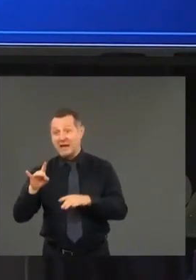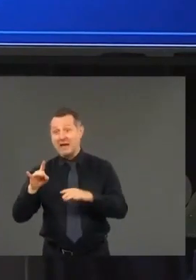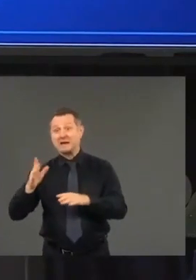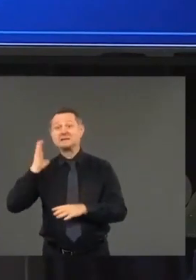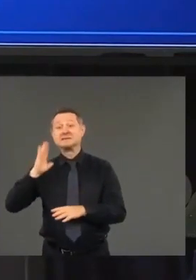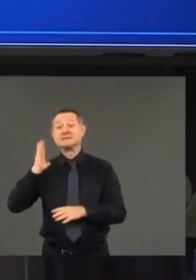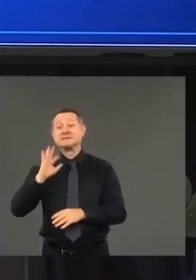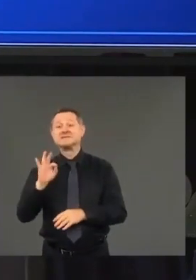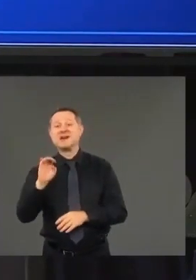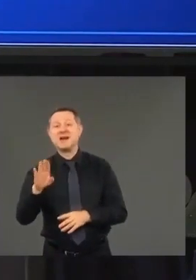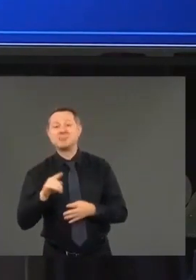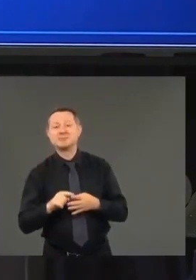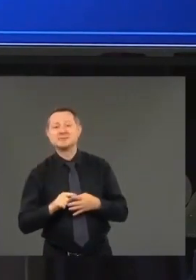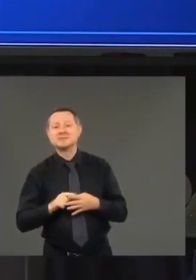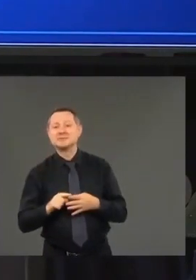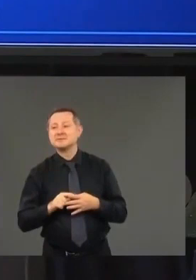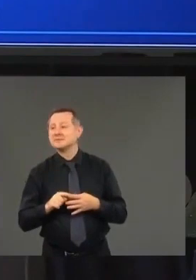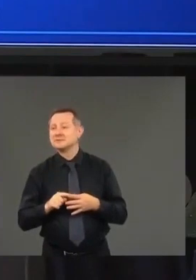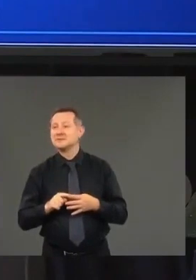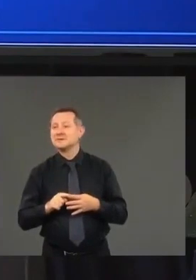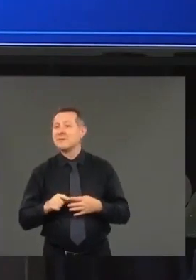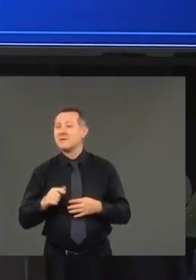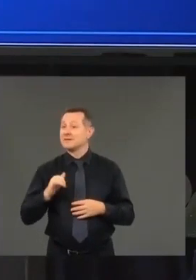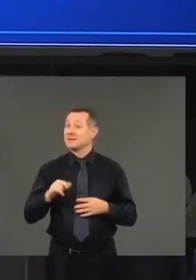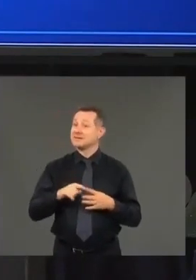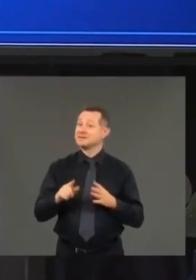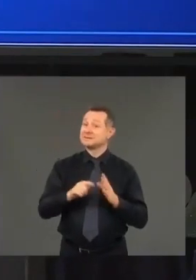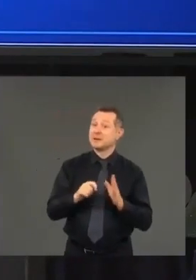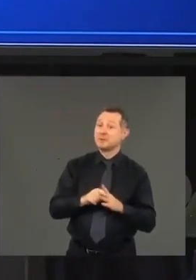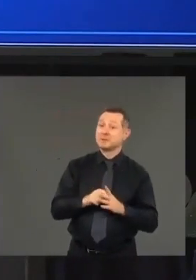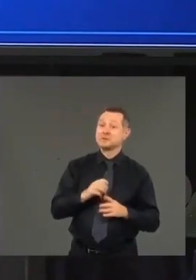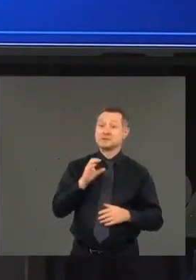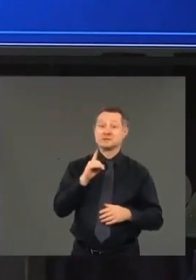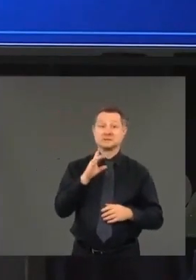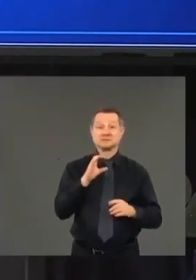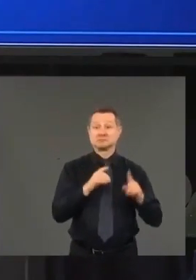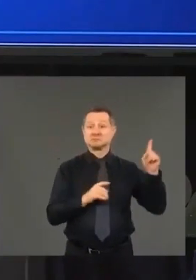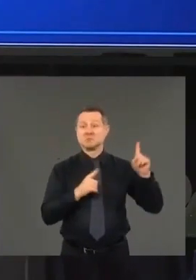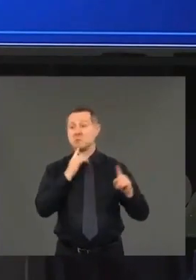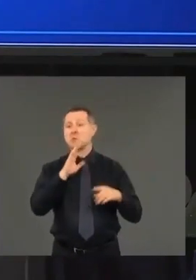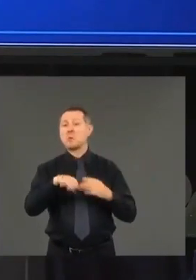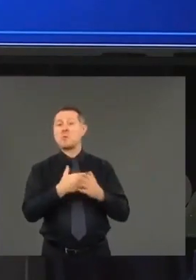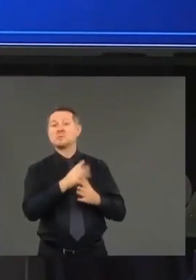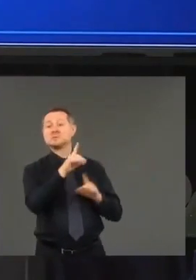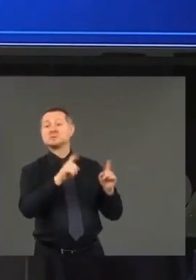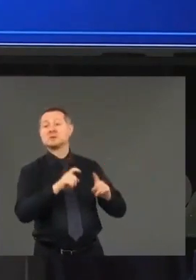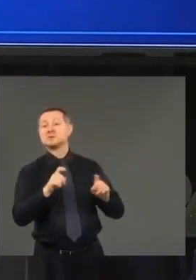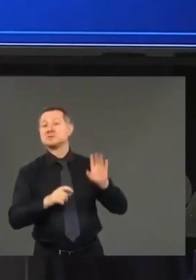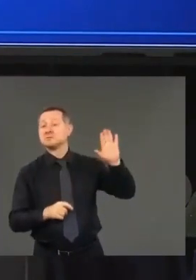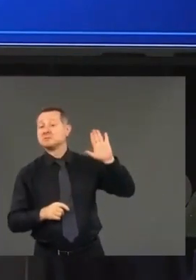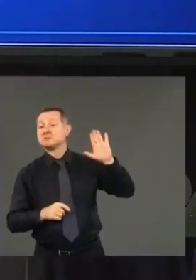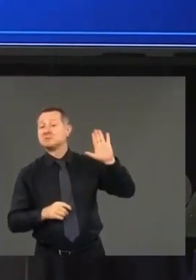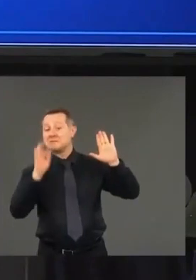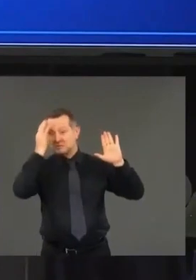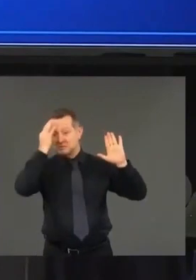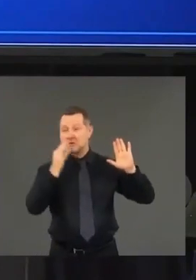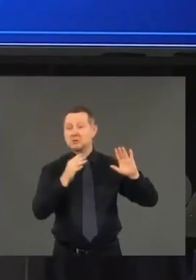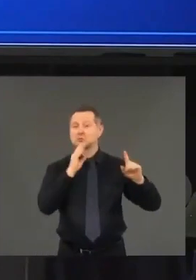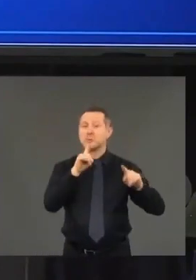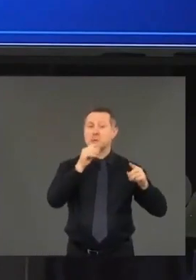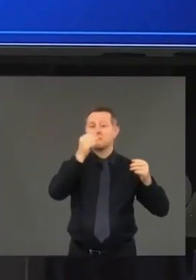month of February, while we were relying on the CDC, because CDC was then doing all of the testing, and CDC was doing the testing and reporting to us and